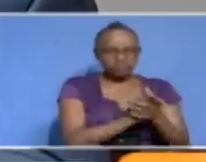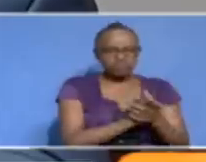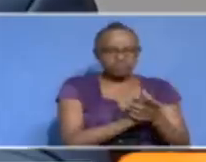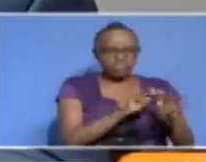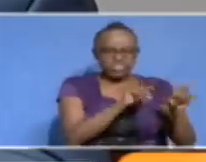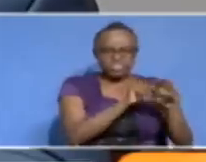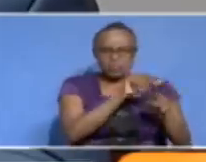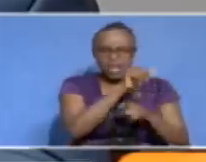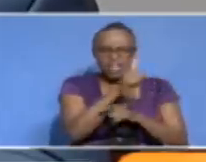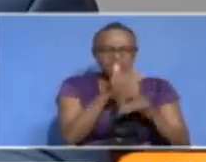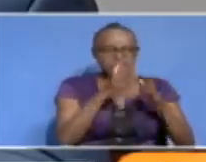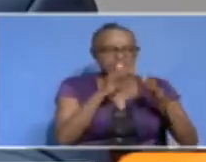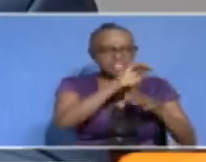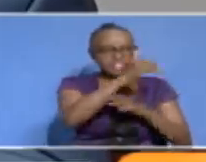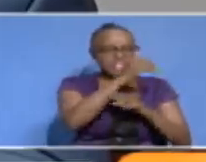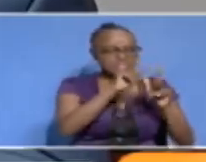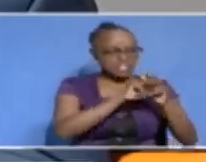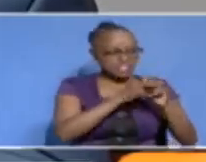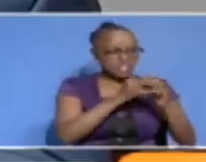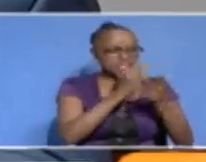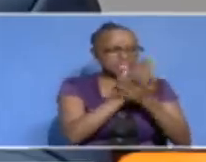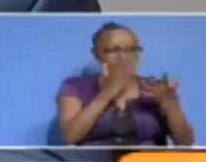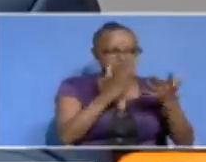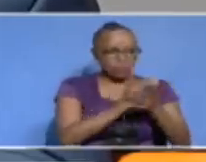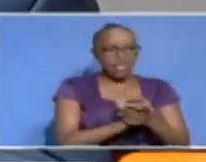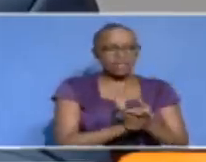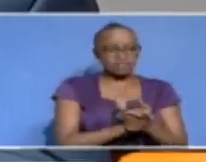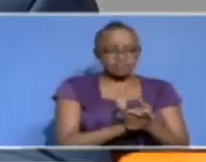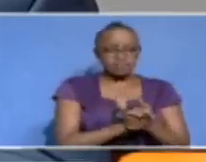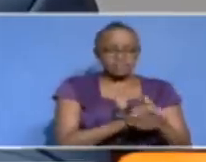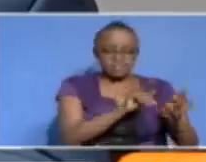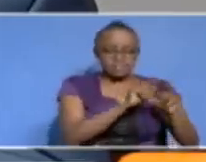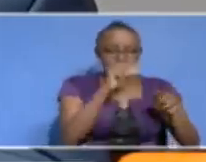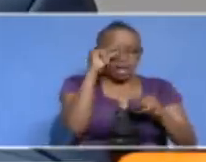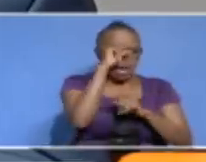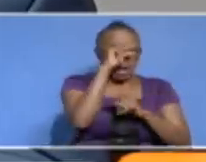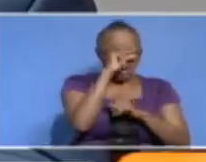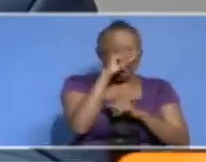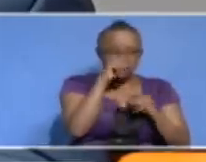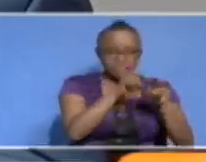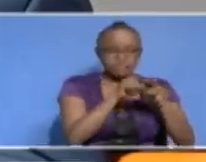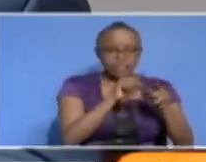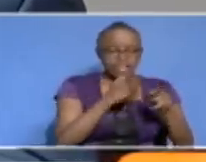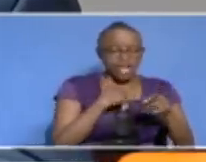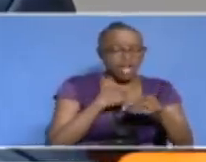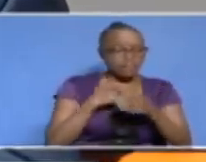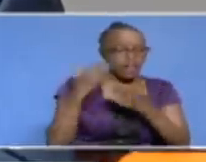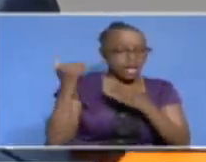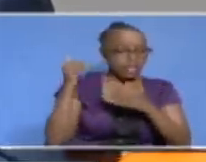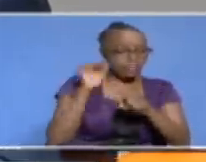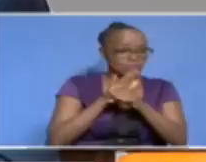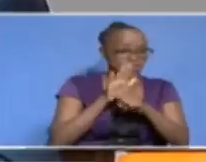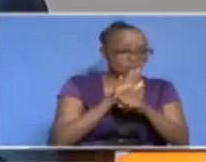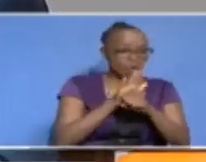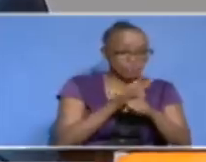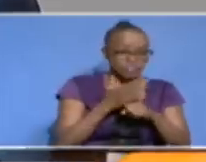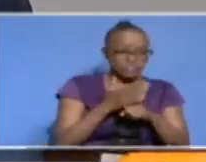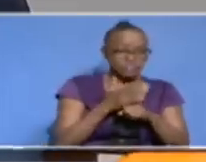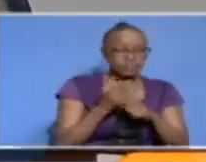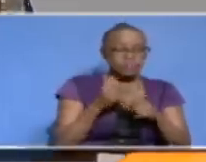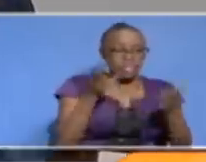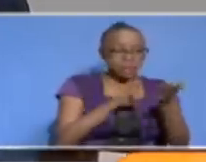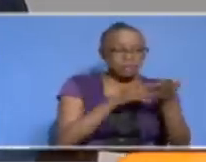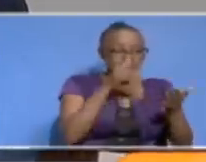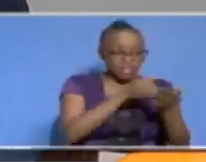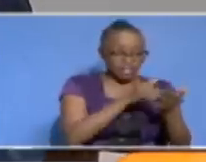Even these other great cities started from somewhere. And as the governor of this great city, you should have a lot of expectations. And I've told you, I want to repeat myself